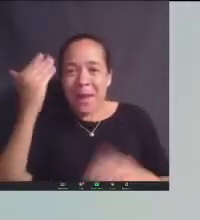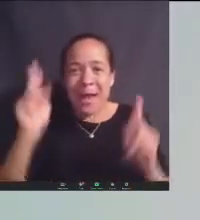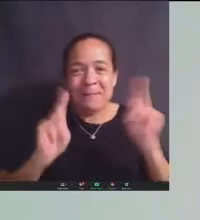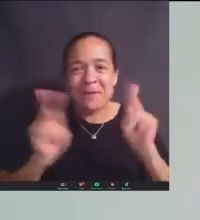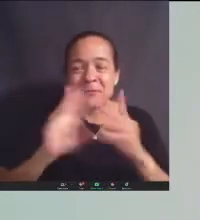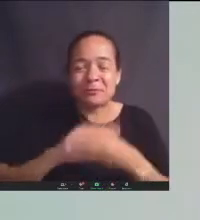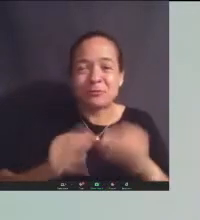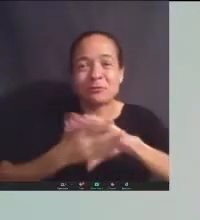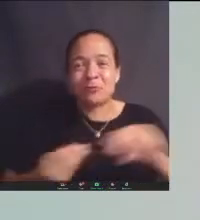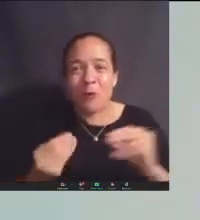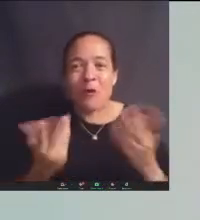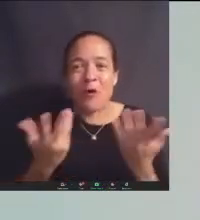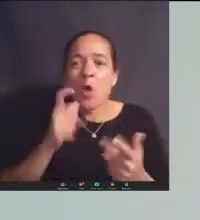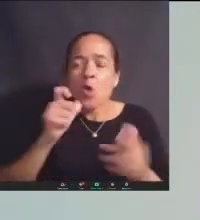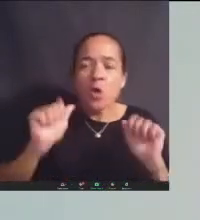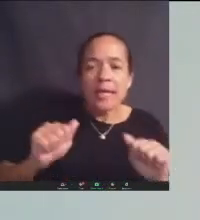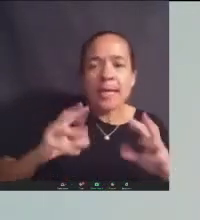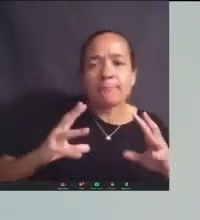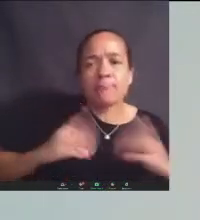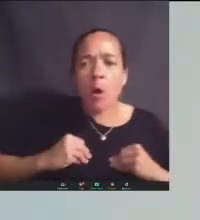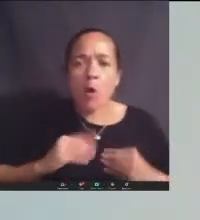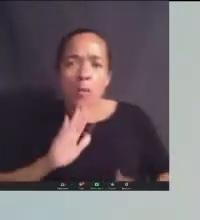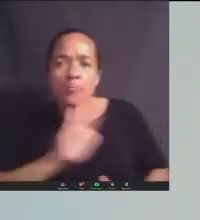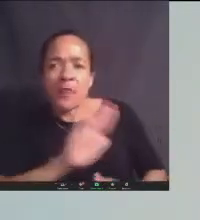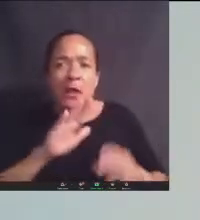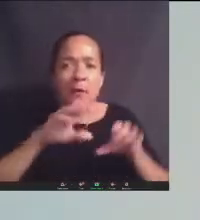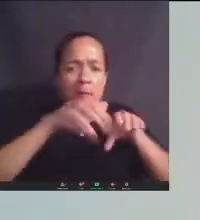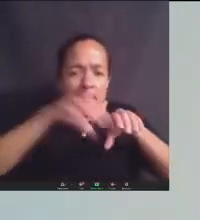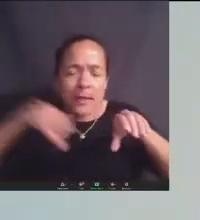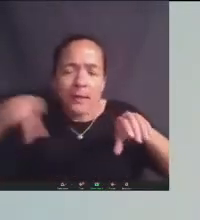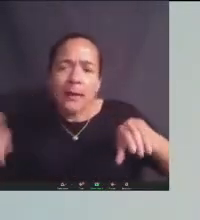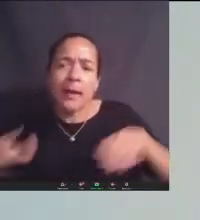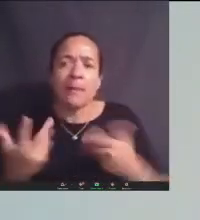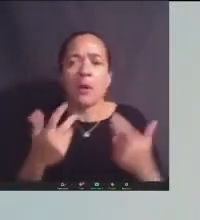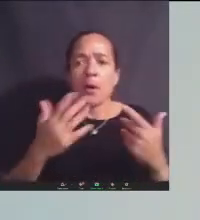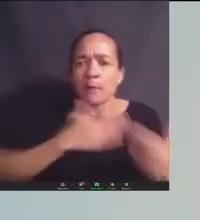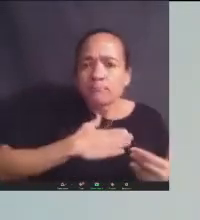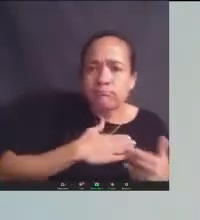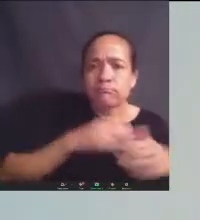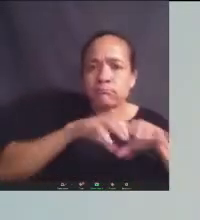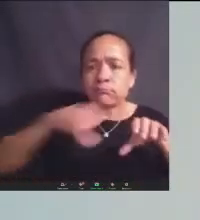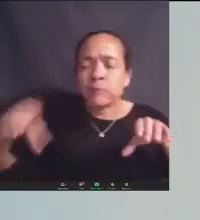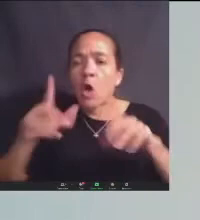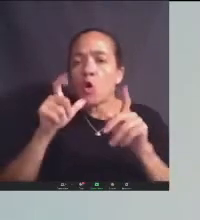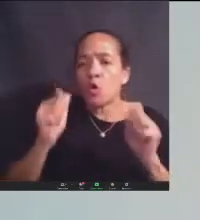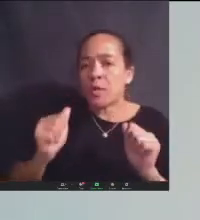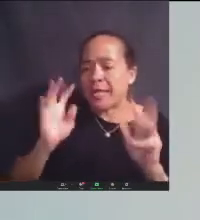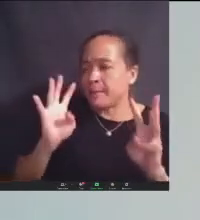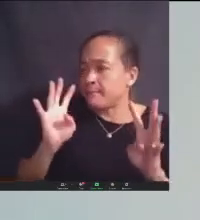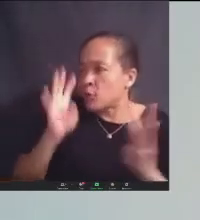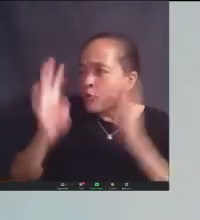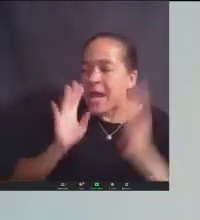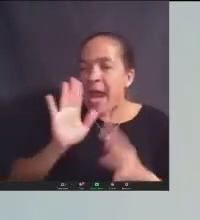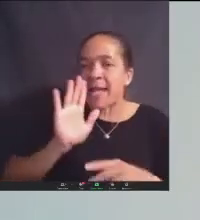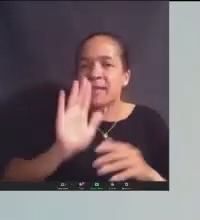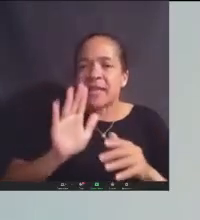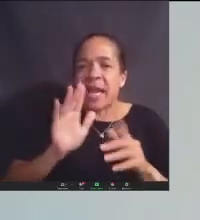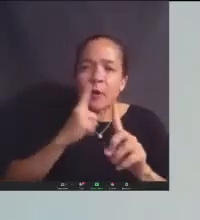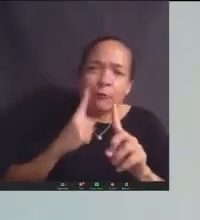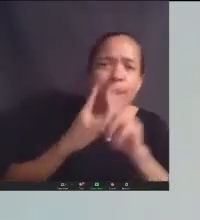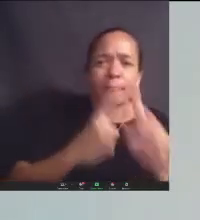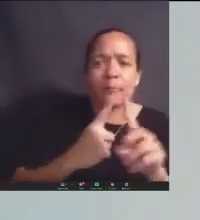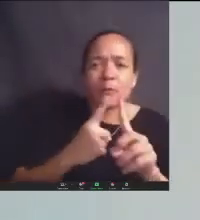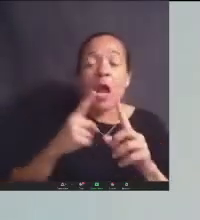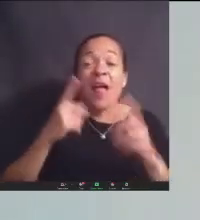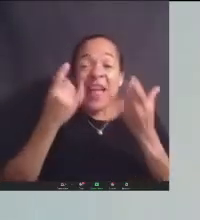Black people's neighborhoods, who gets to own Black people's creativity, who gets to own Black people's aspirations. That is still fundamentally important in the United